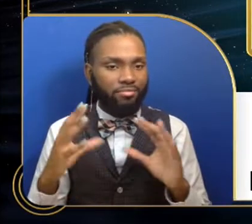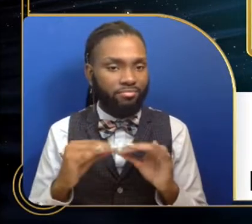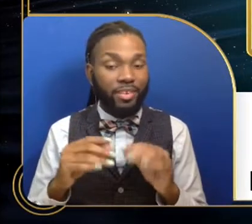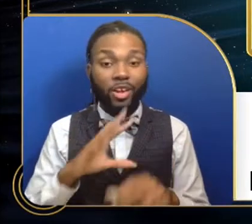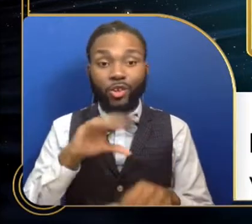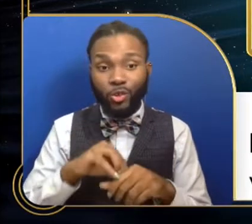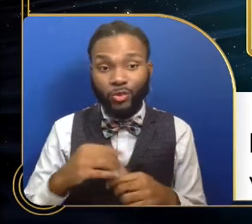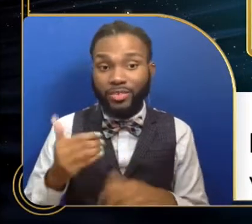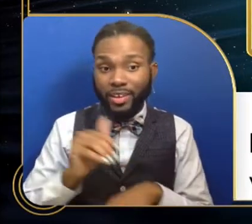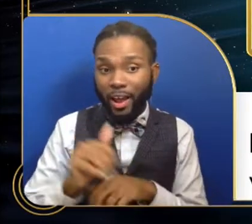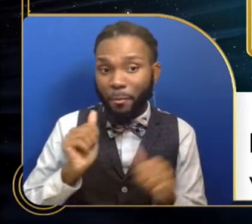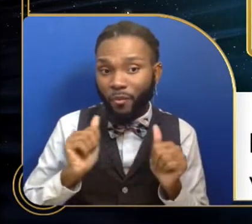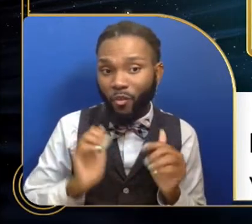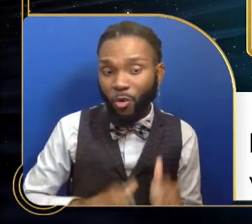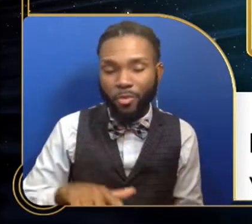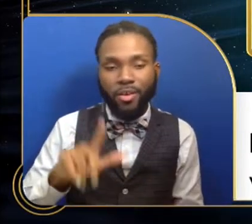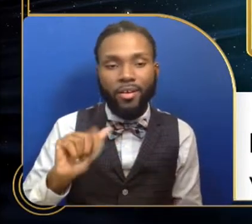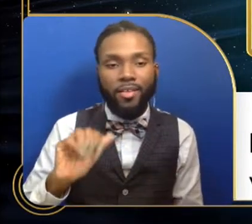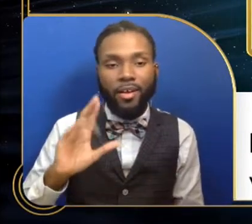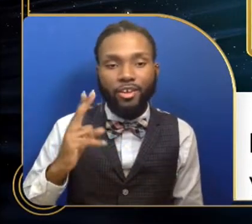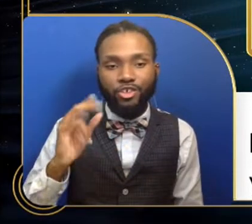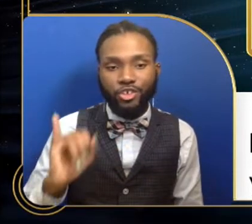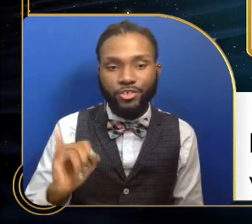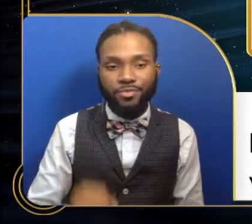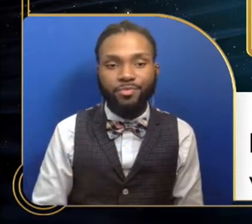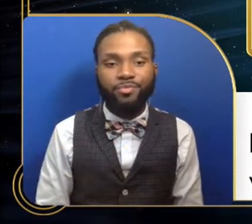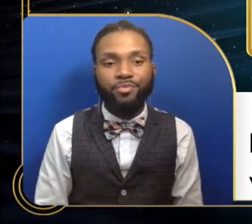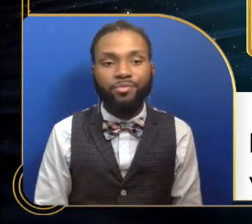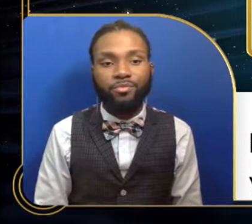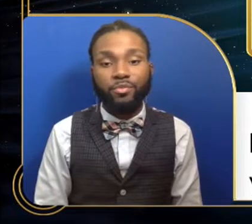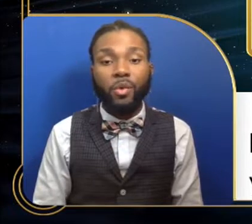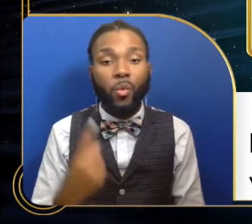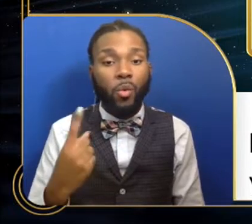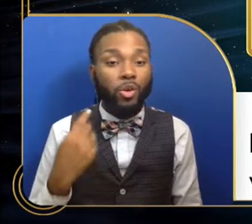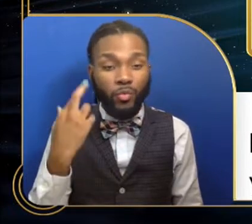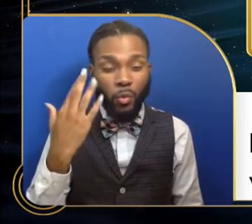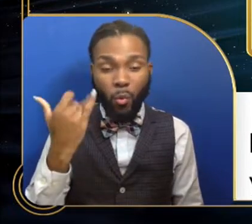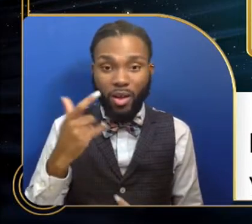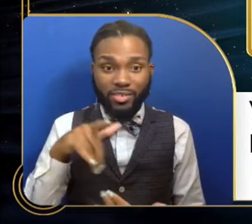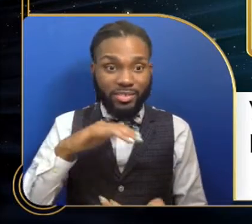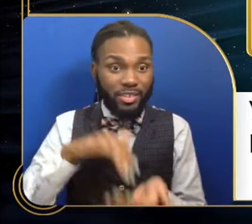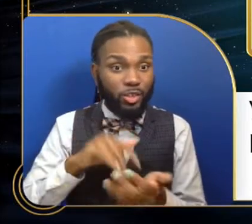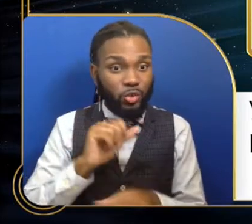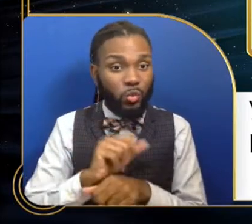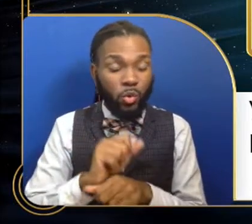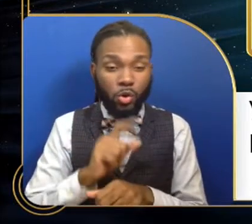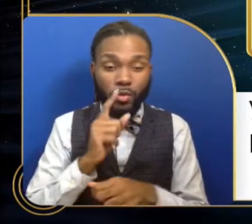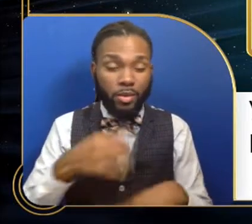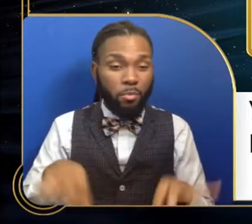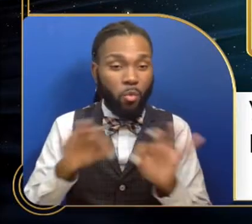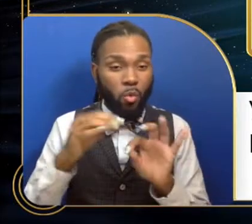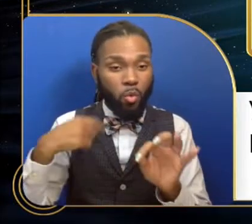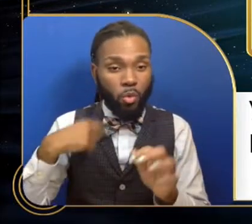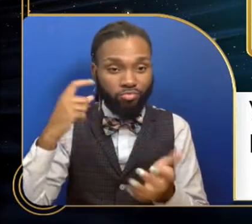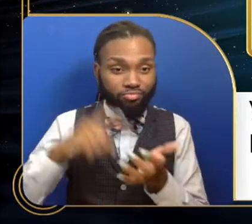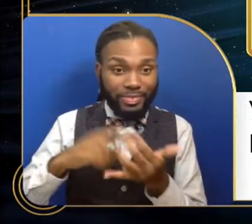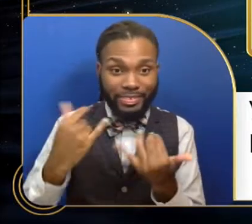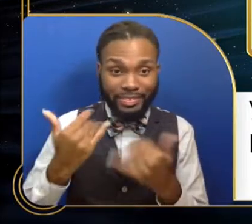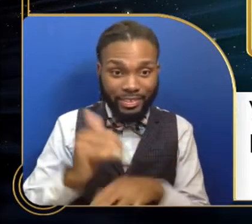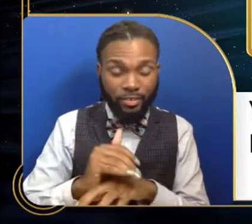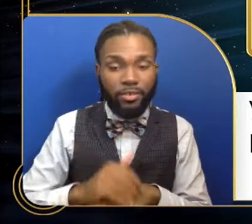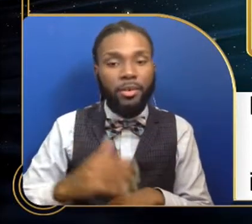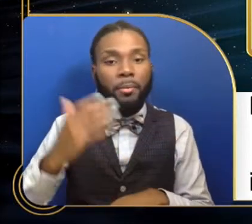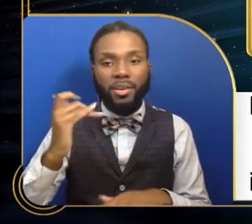Lachi. One of the reasons why the center's work is so important to highlight this evening is because of the need in our country